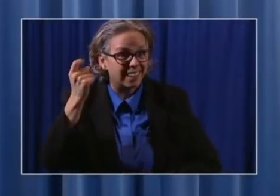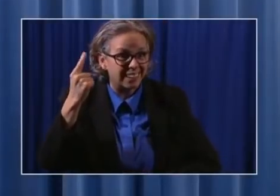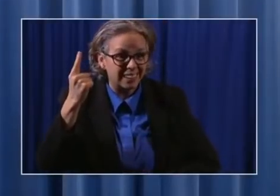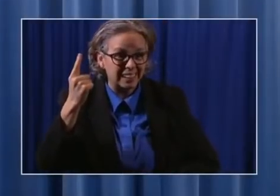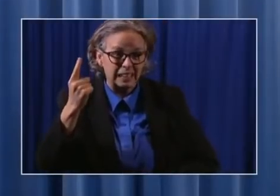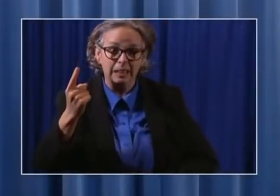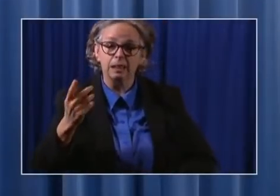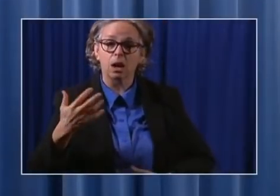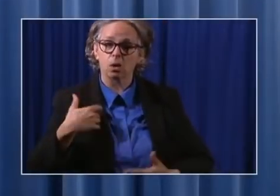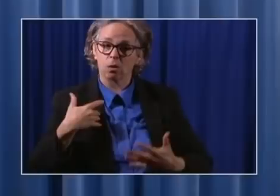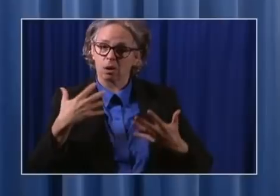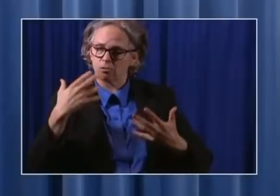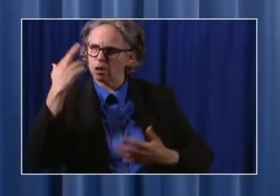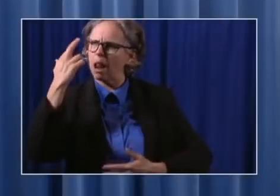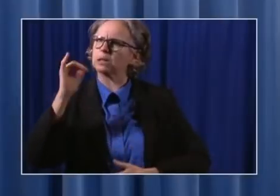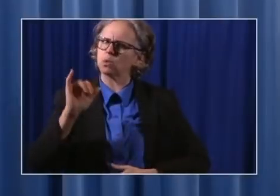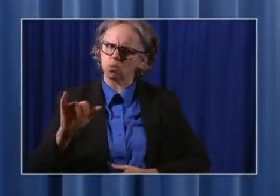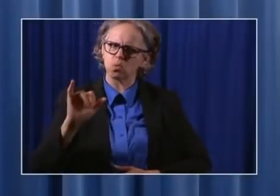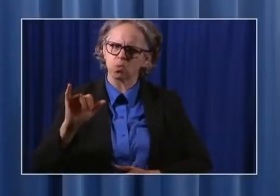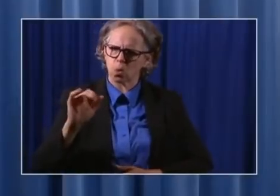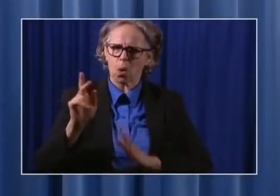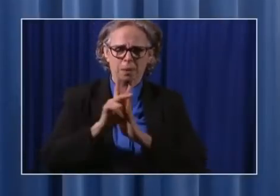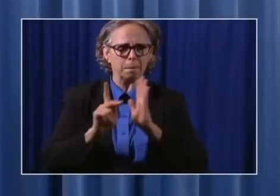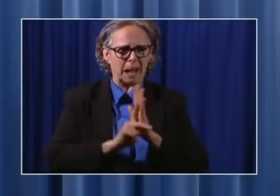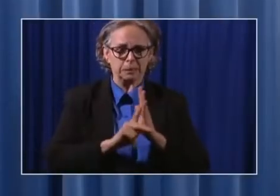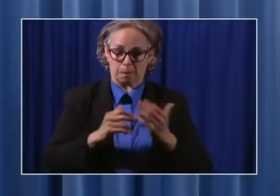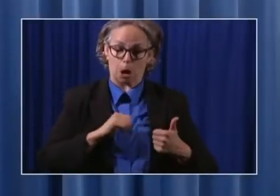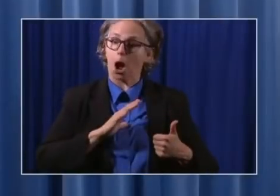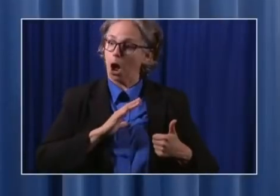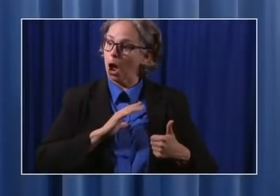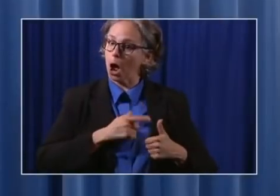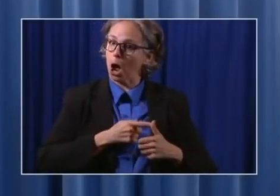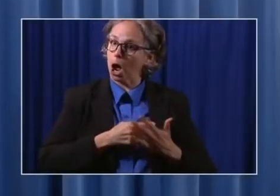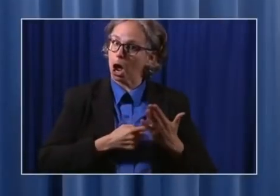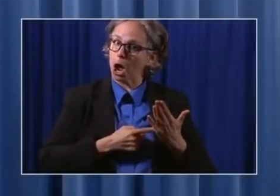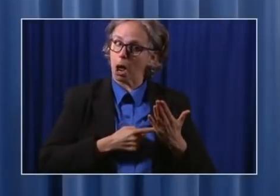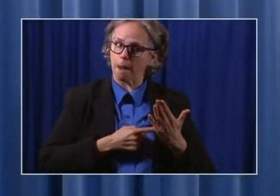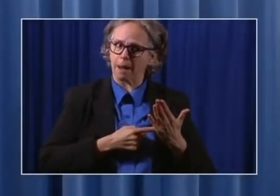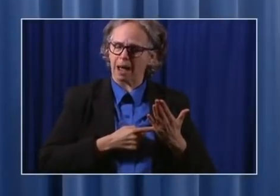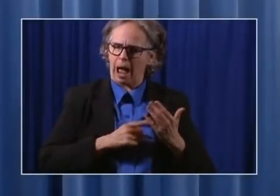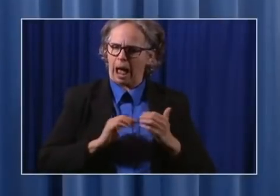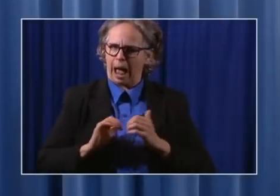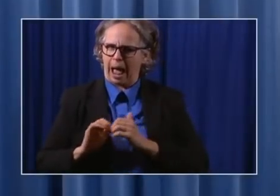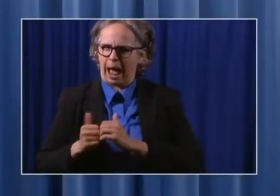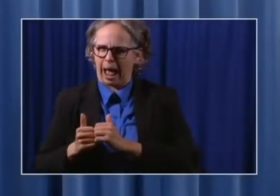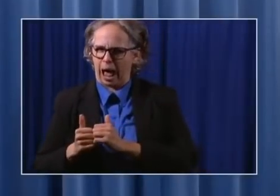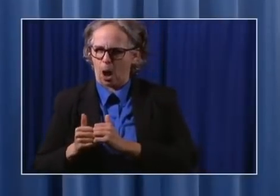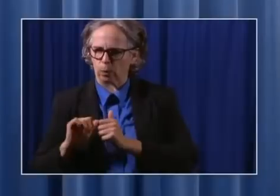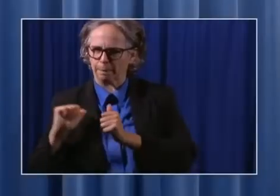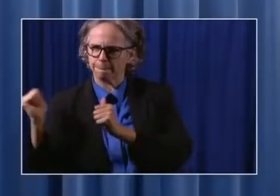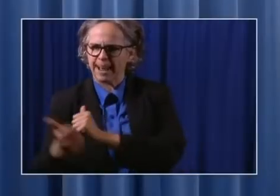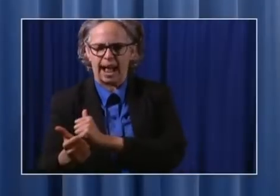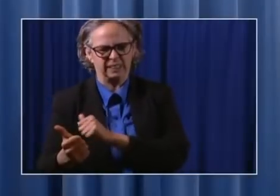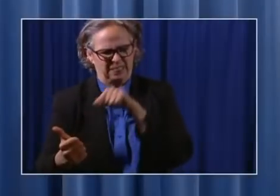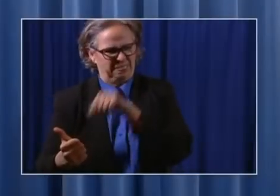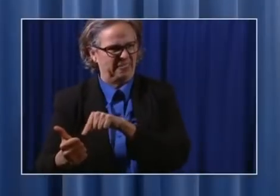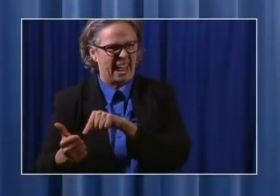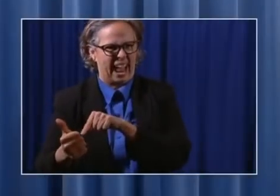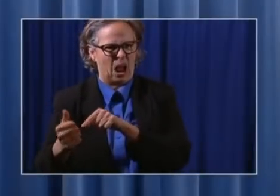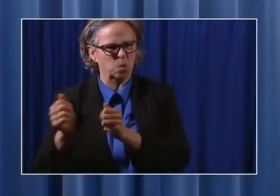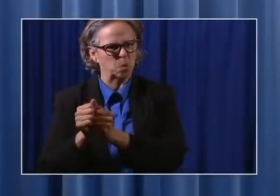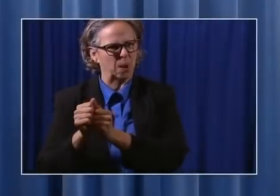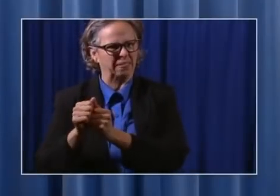the process by which this bill was passed is simply not acceptable.